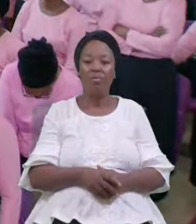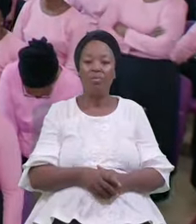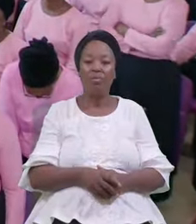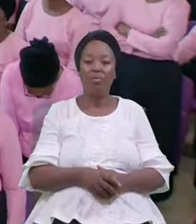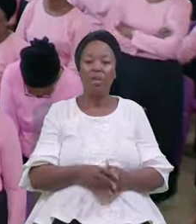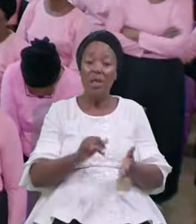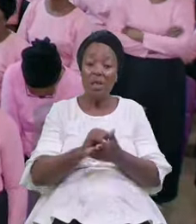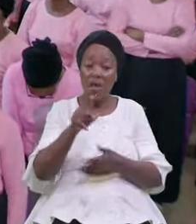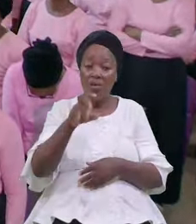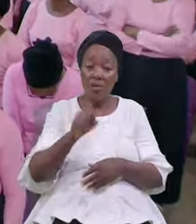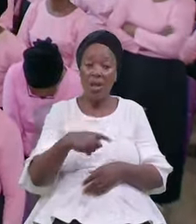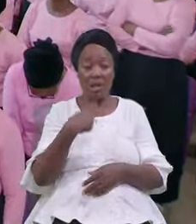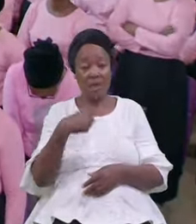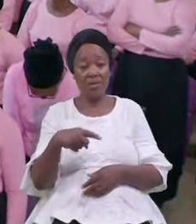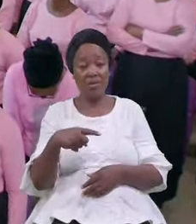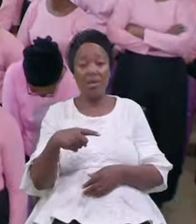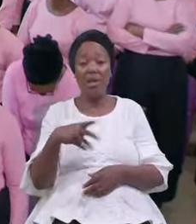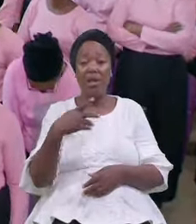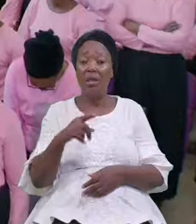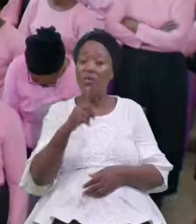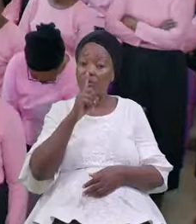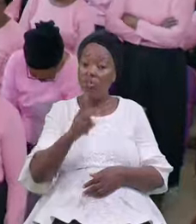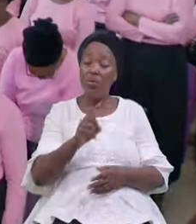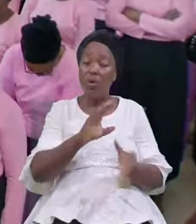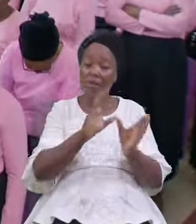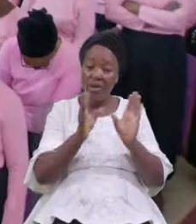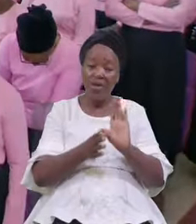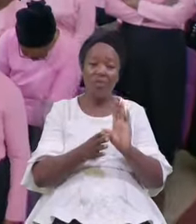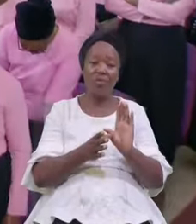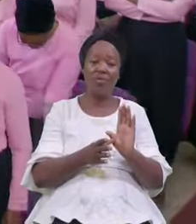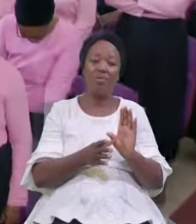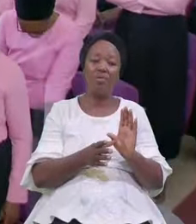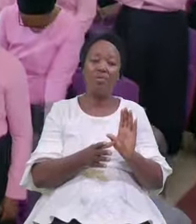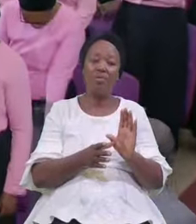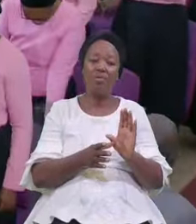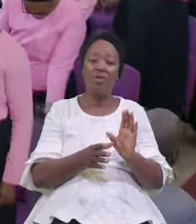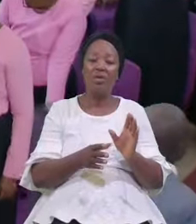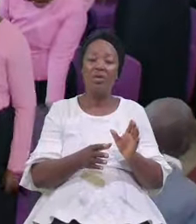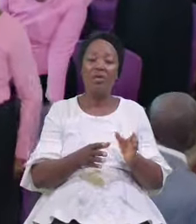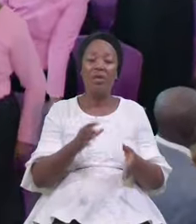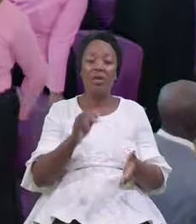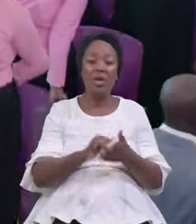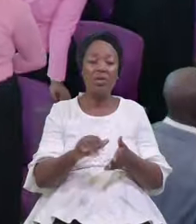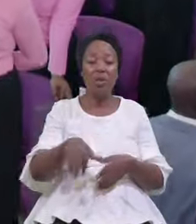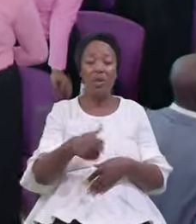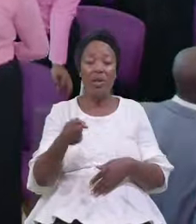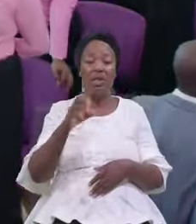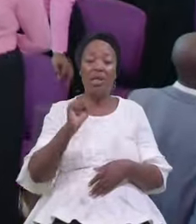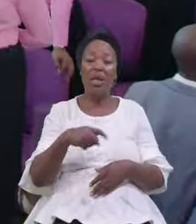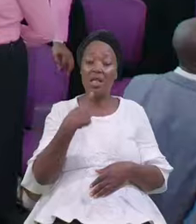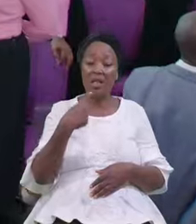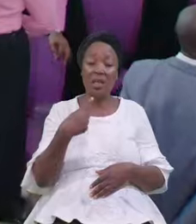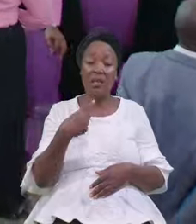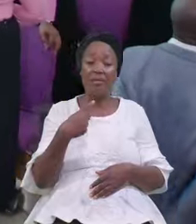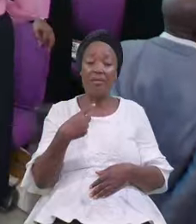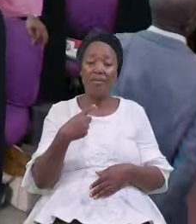that you can tell. Genuine conversion that others can tell.